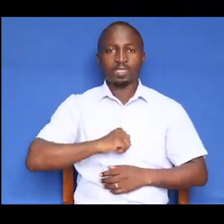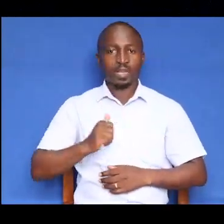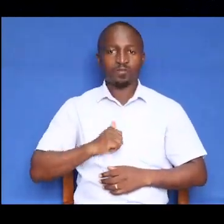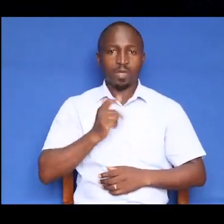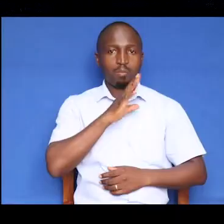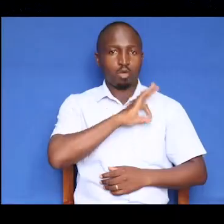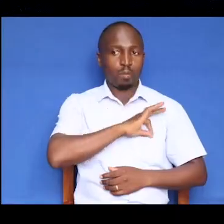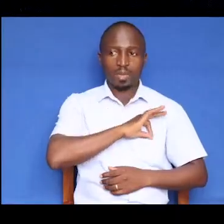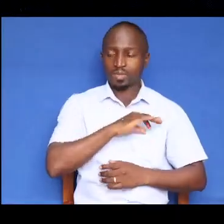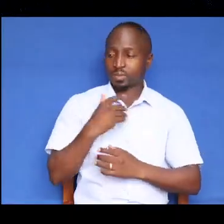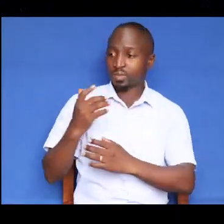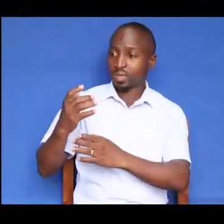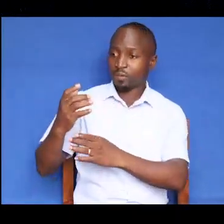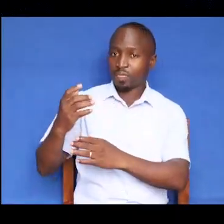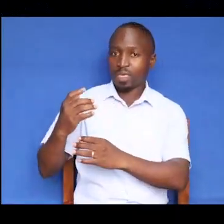Self-employment